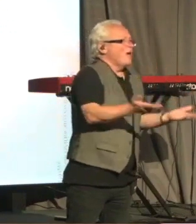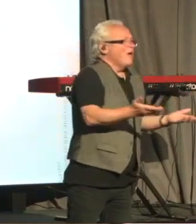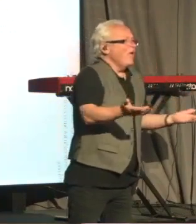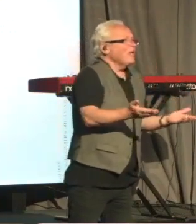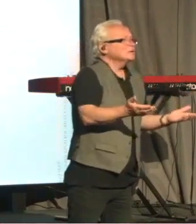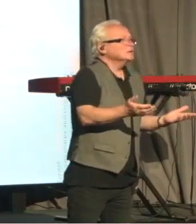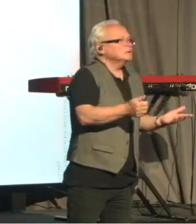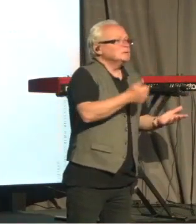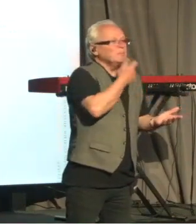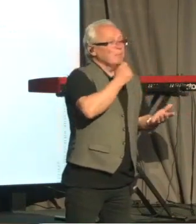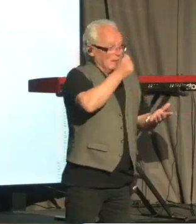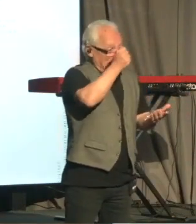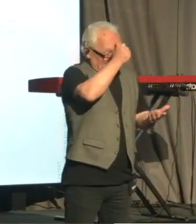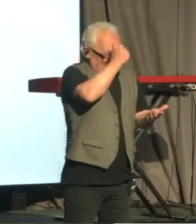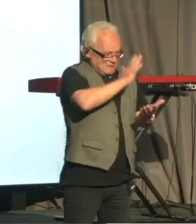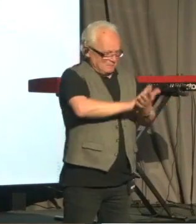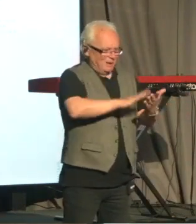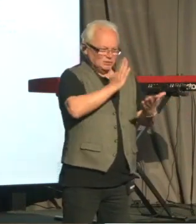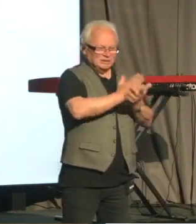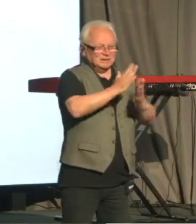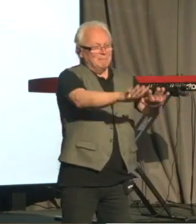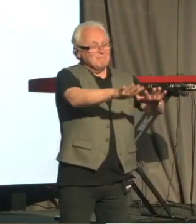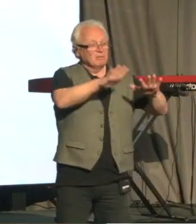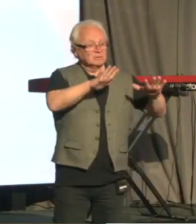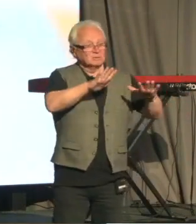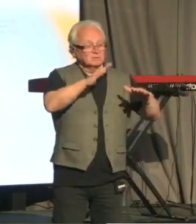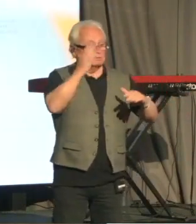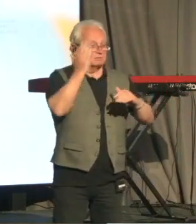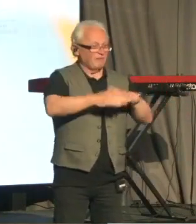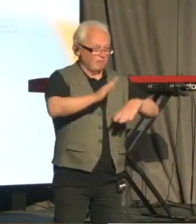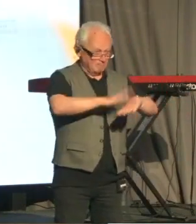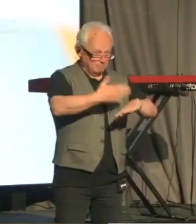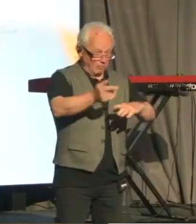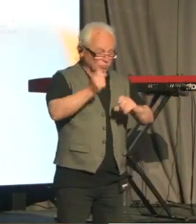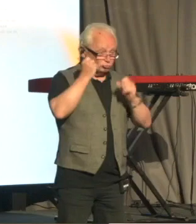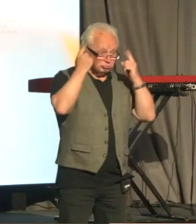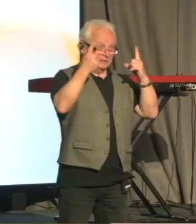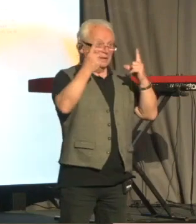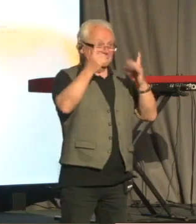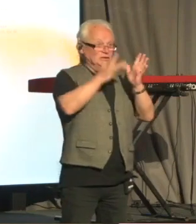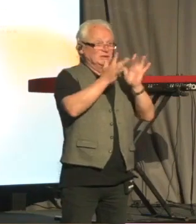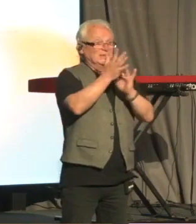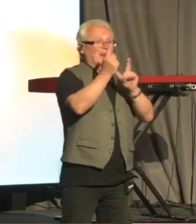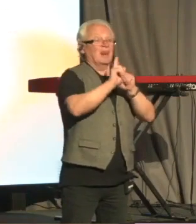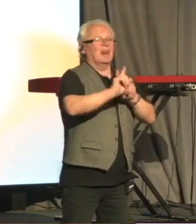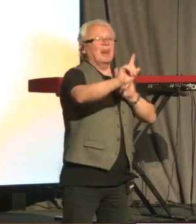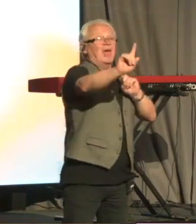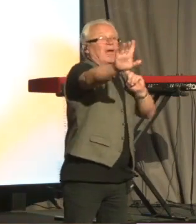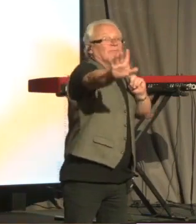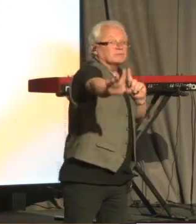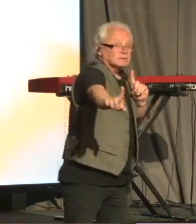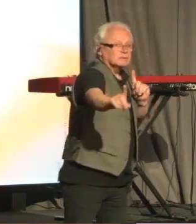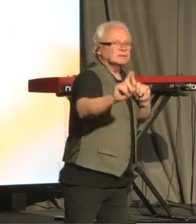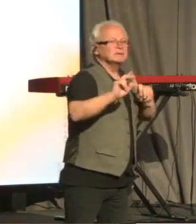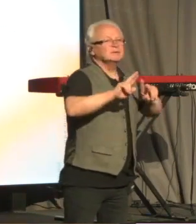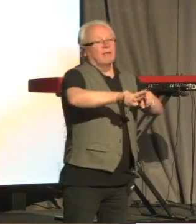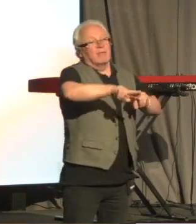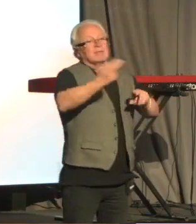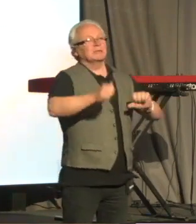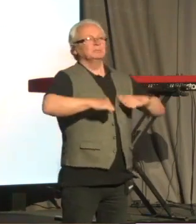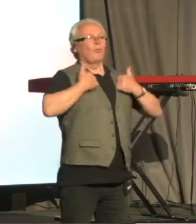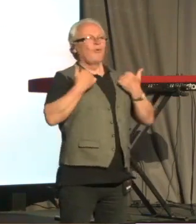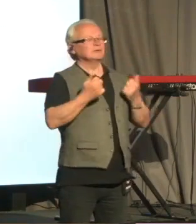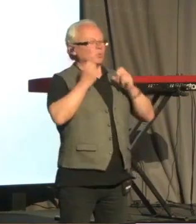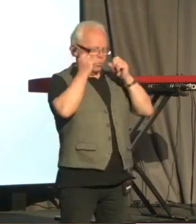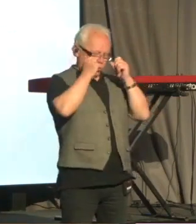that experienced the miracle, they didn't realize he had left. But they wake up the next morning and they're like, Jesus is gone and his disciples